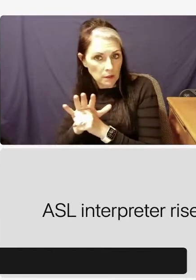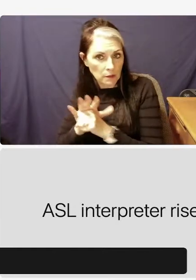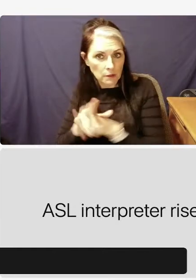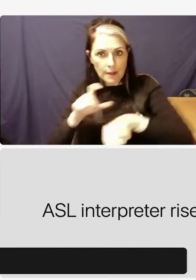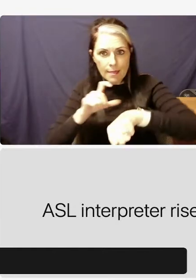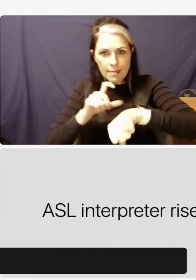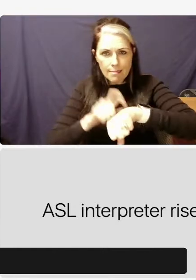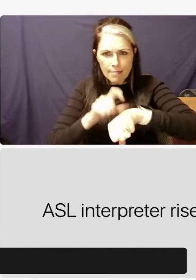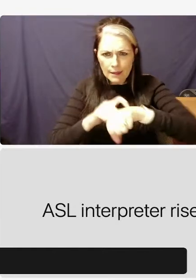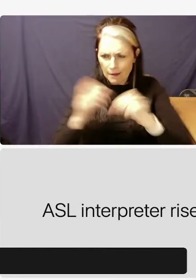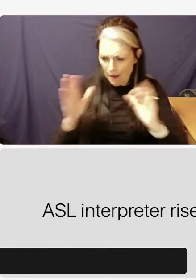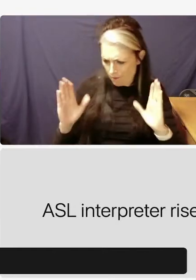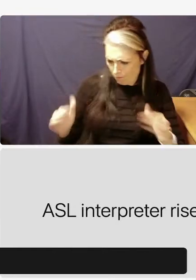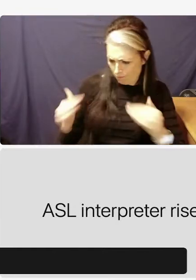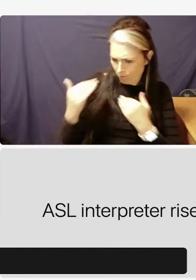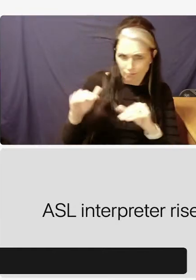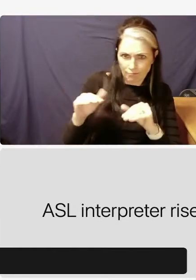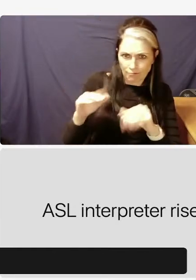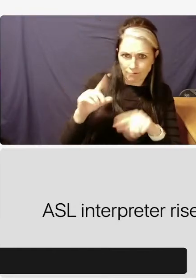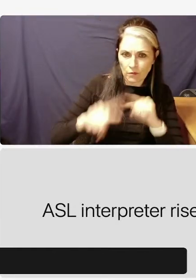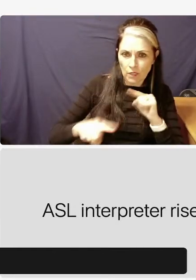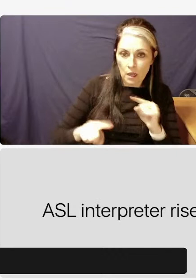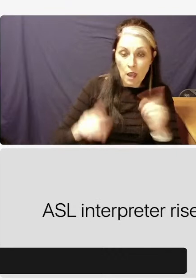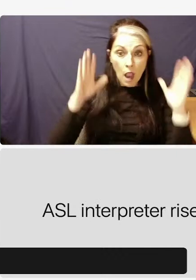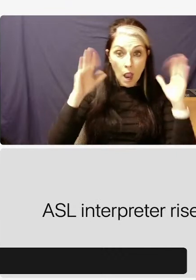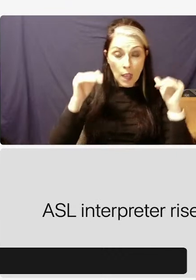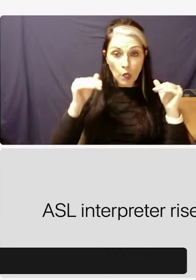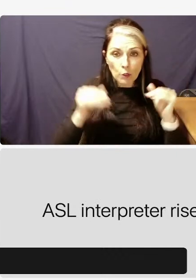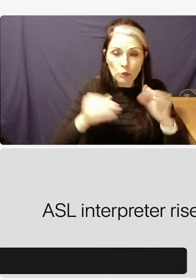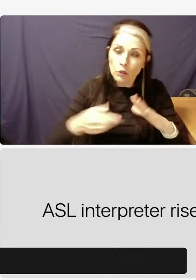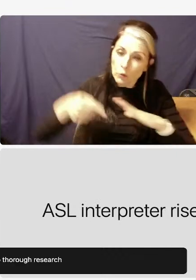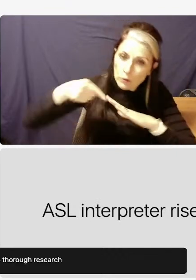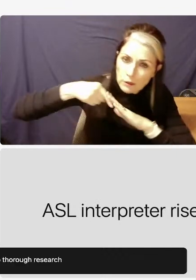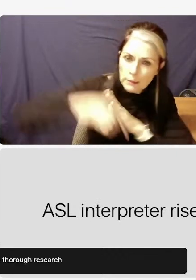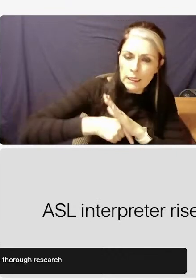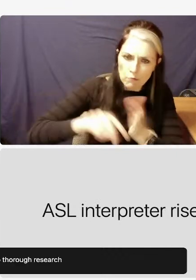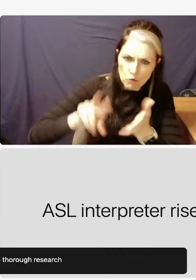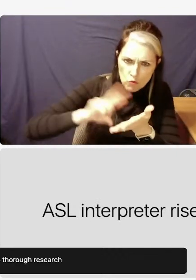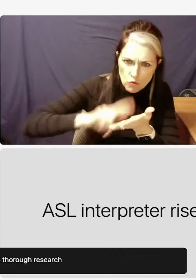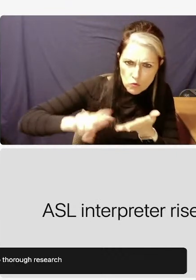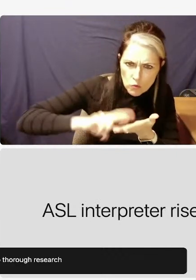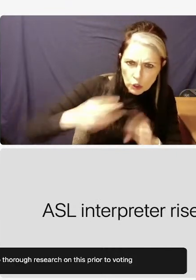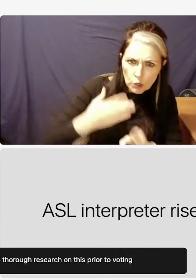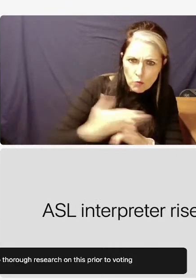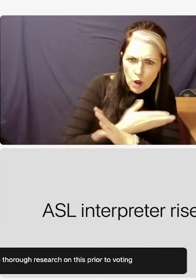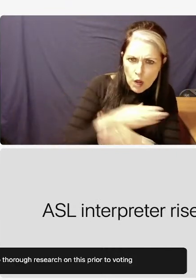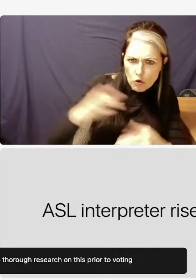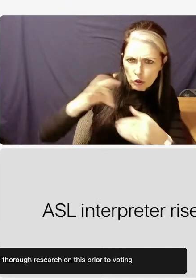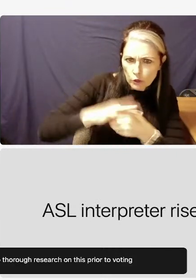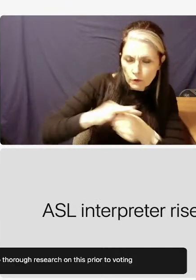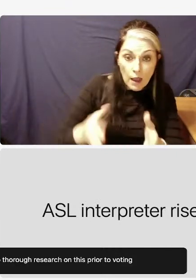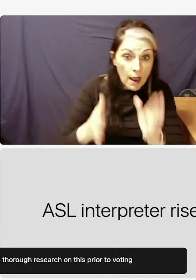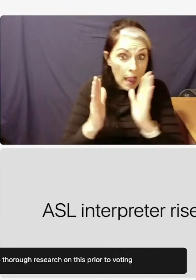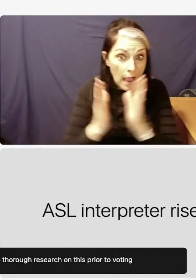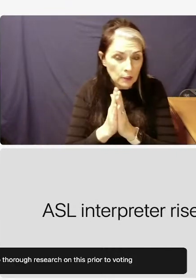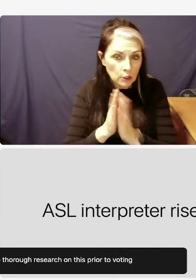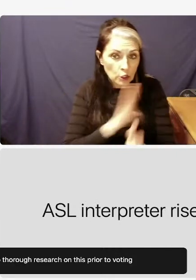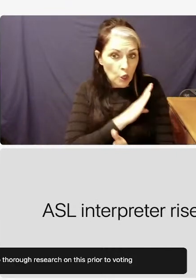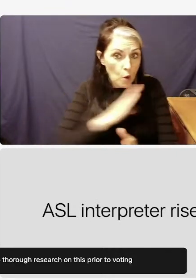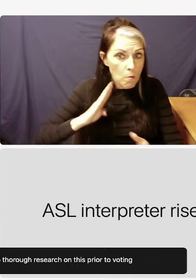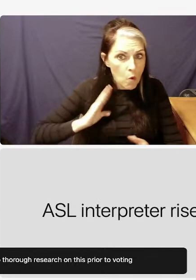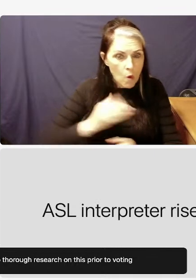limit i cannot include them however i hope you do thorough research on this prior to voting i ask you as our board